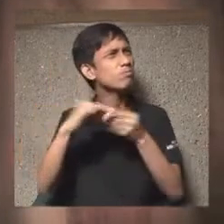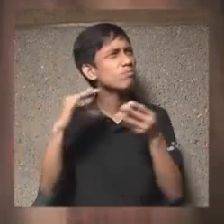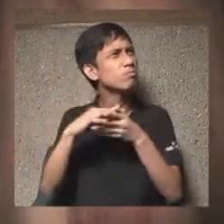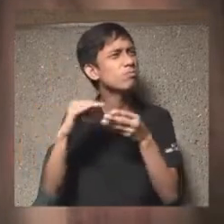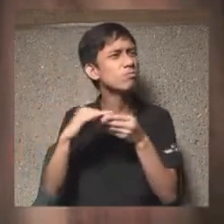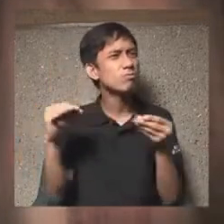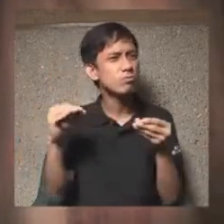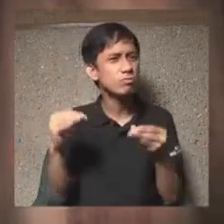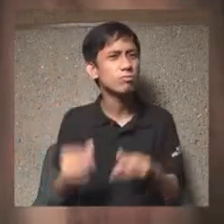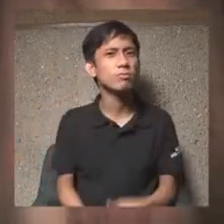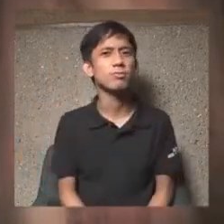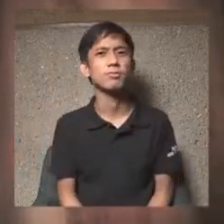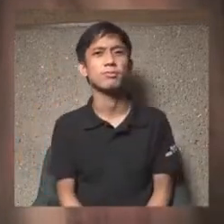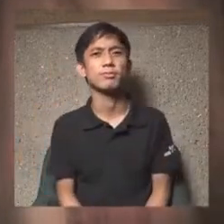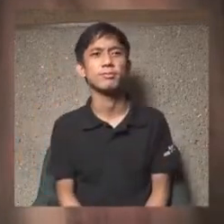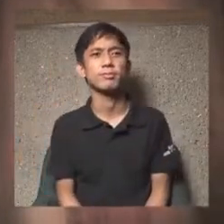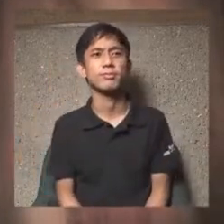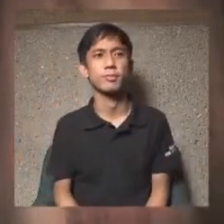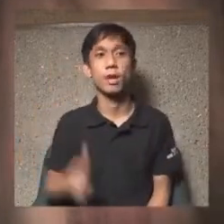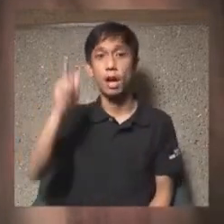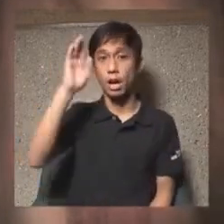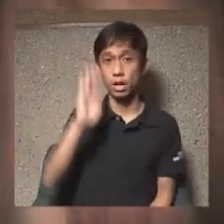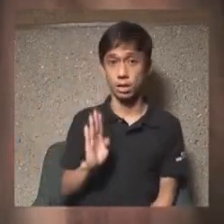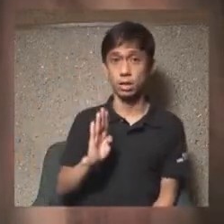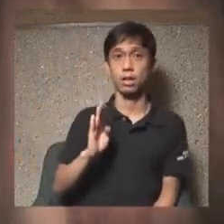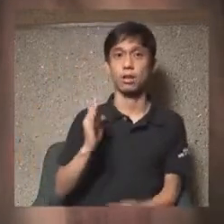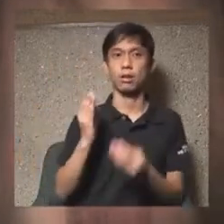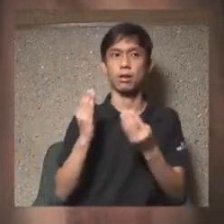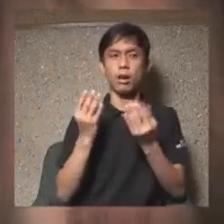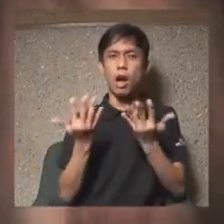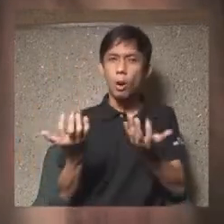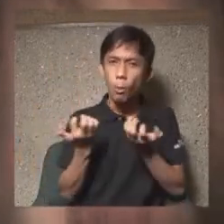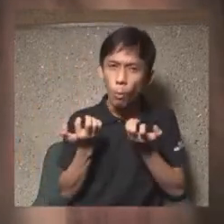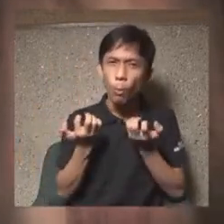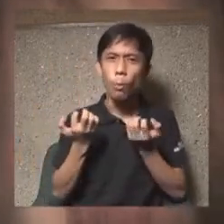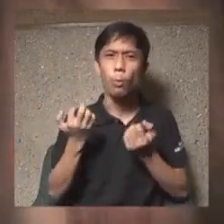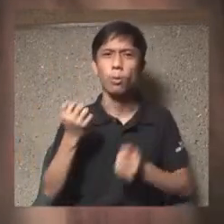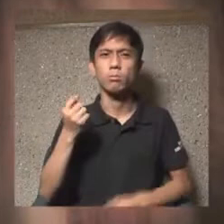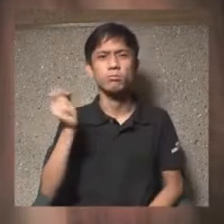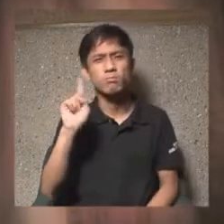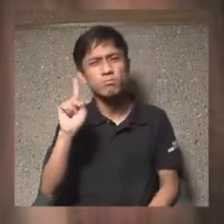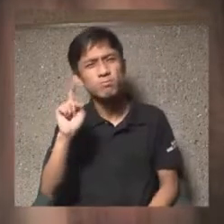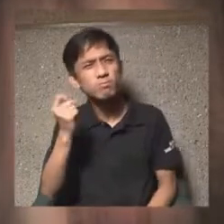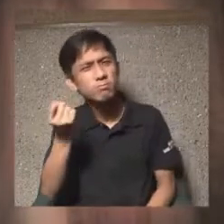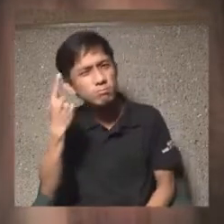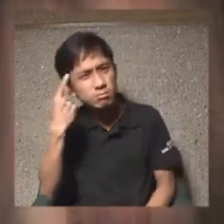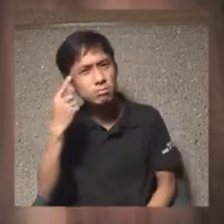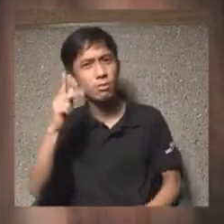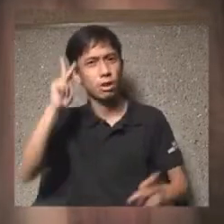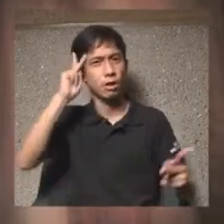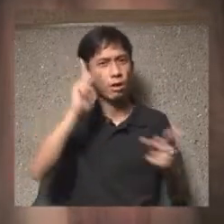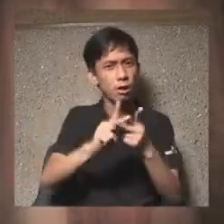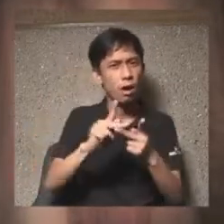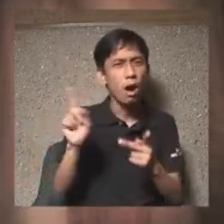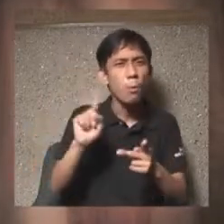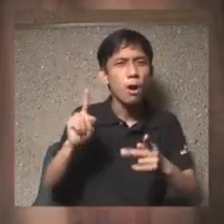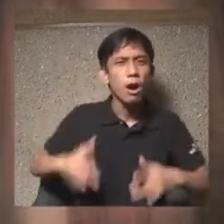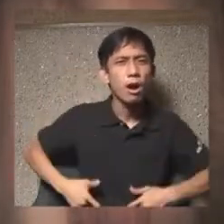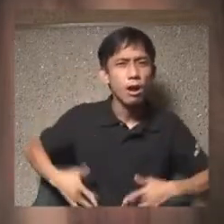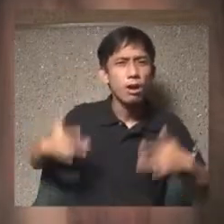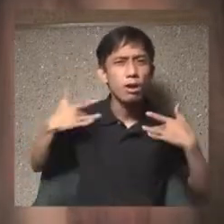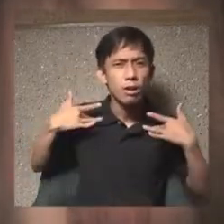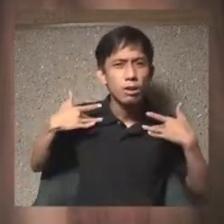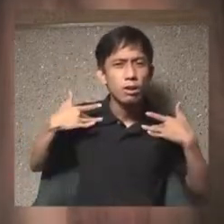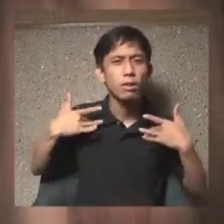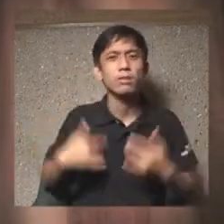His purpose is for us to be fully alive, to live the life that God has, that He has promised.